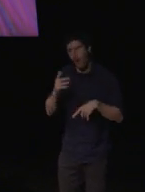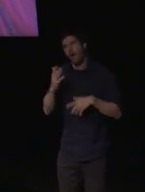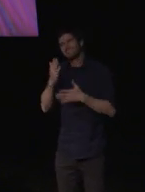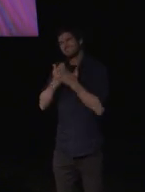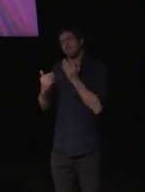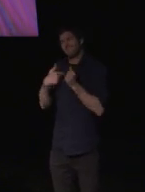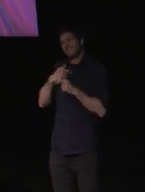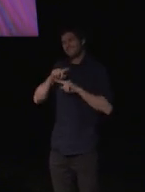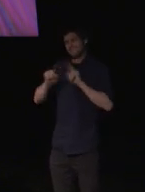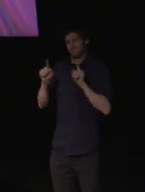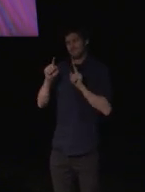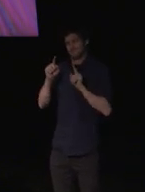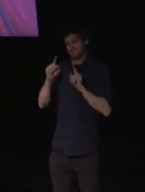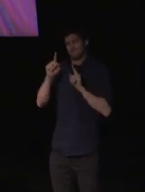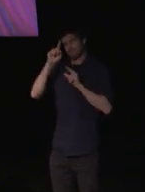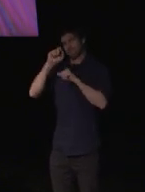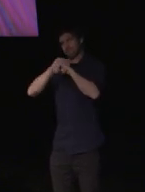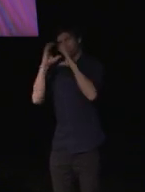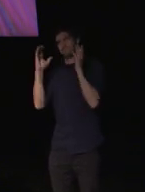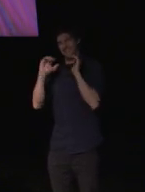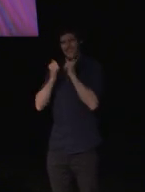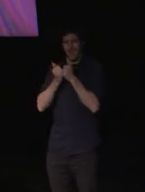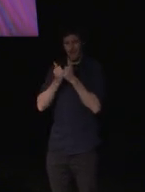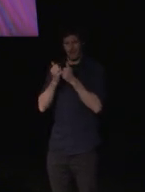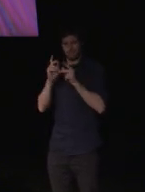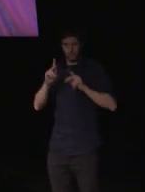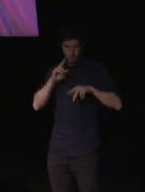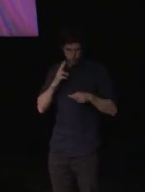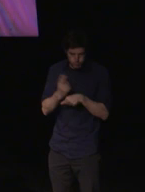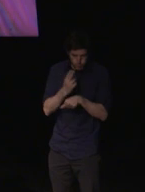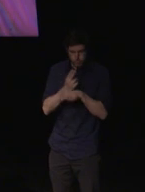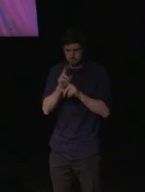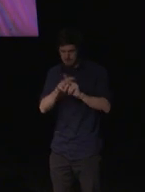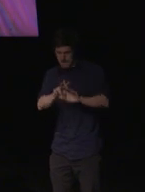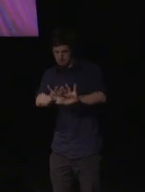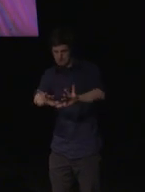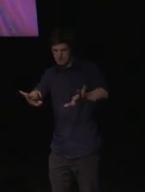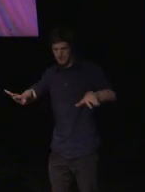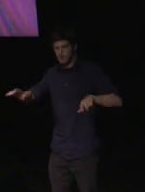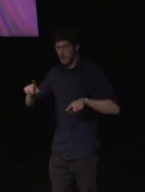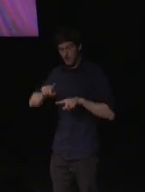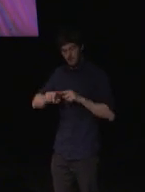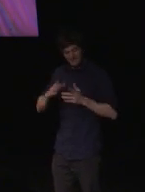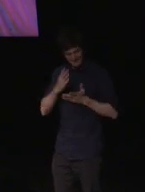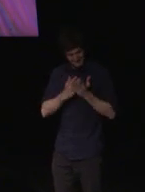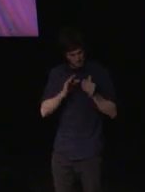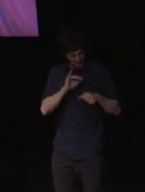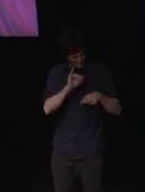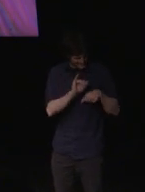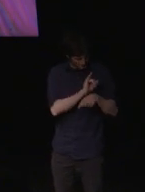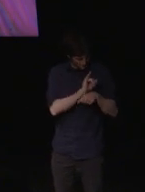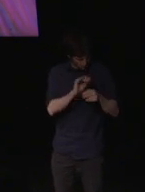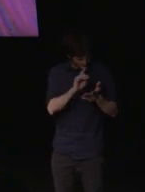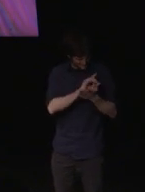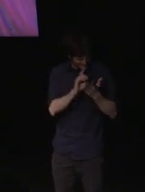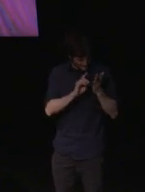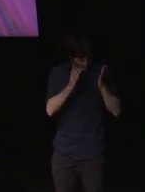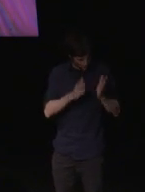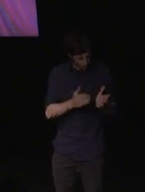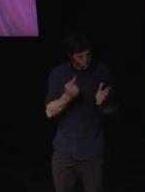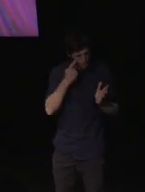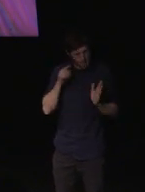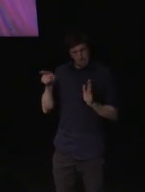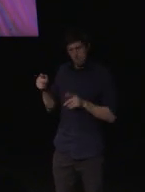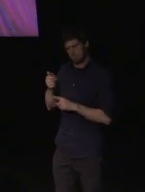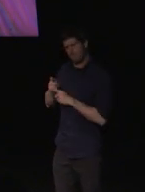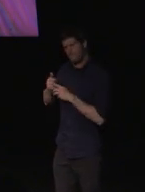thought how people would use this. But I think the industrial designer and some of the engineers really thought like this was kind of like a hub